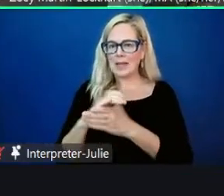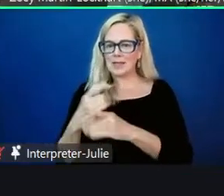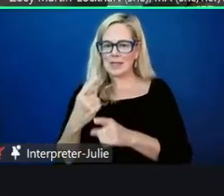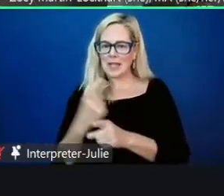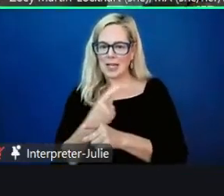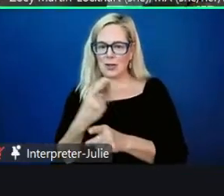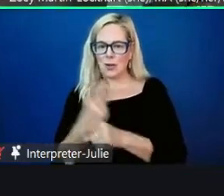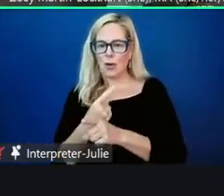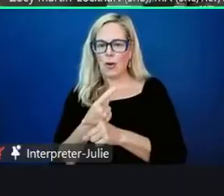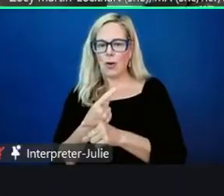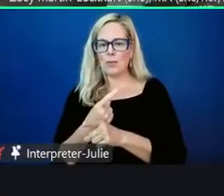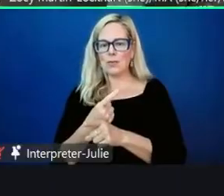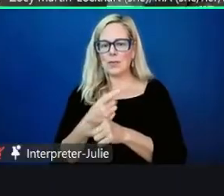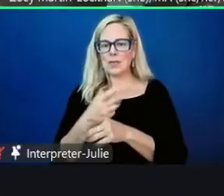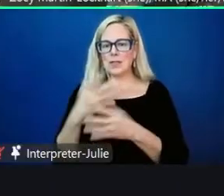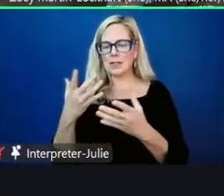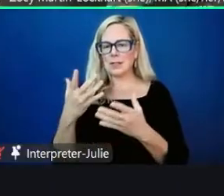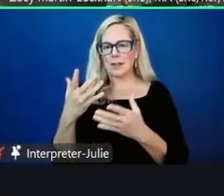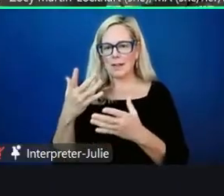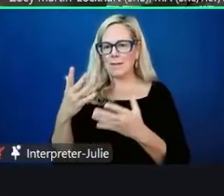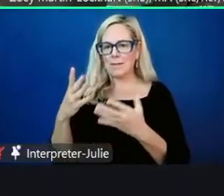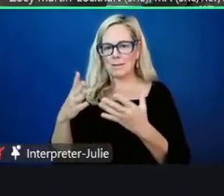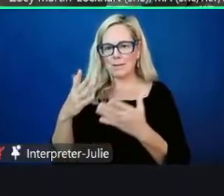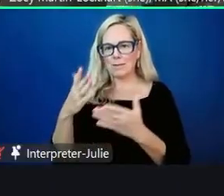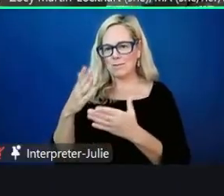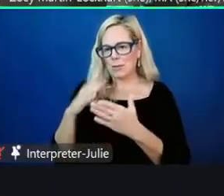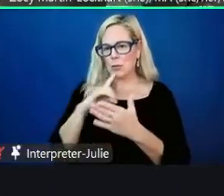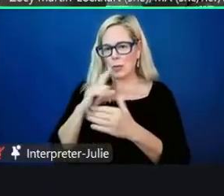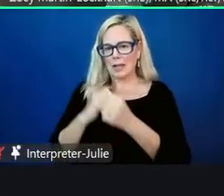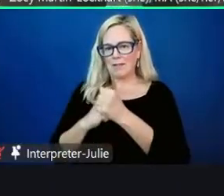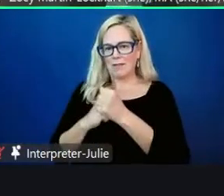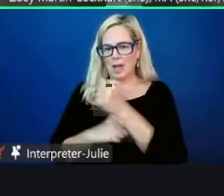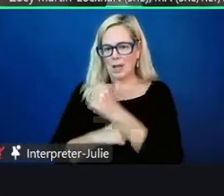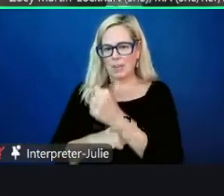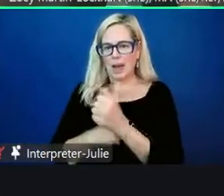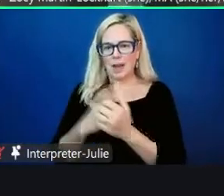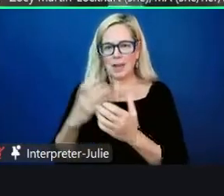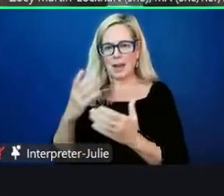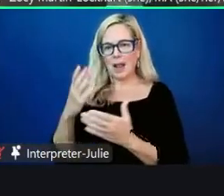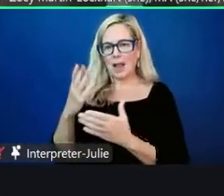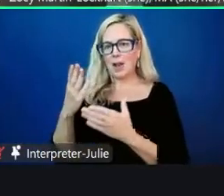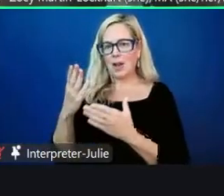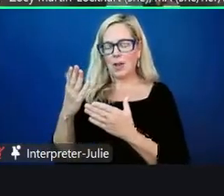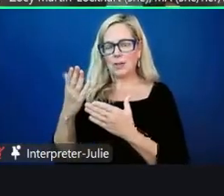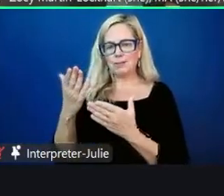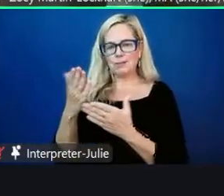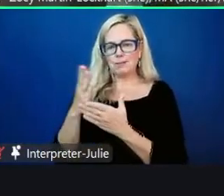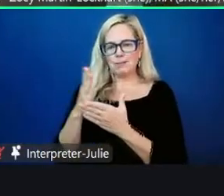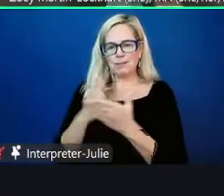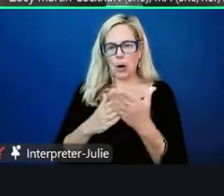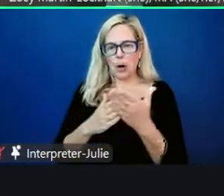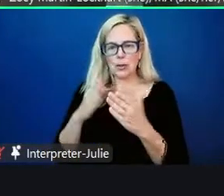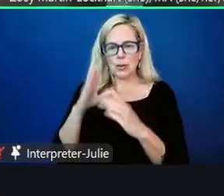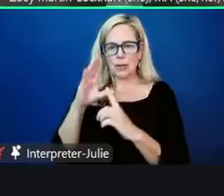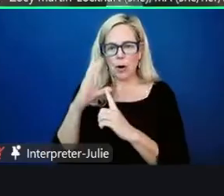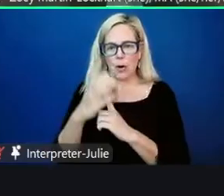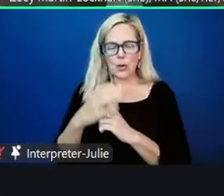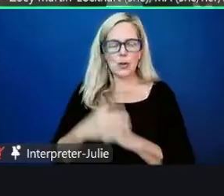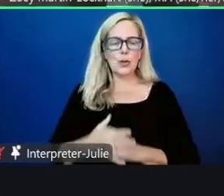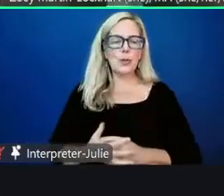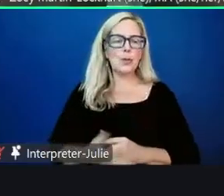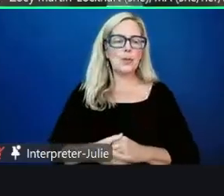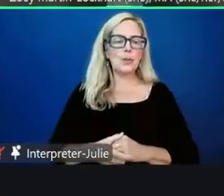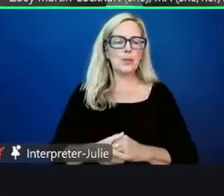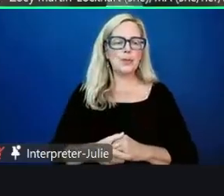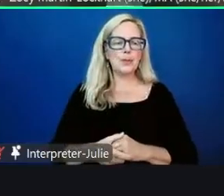of culture. As I've said, I've heard some principles across contexts, and some are voiced here